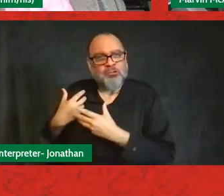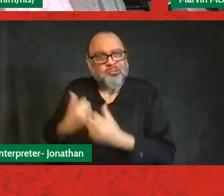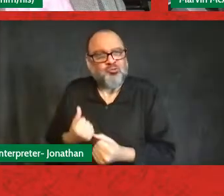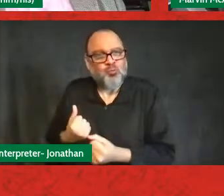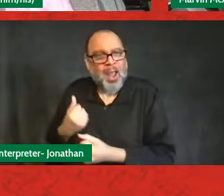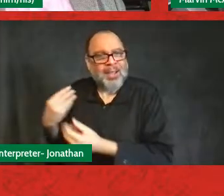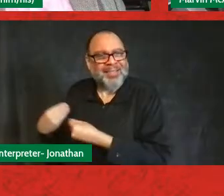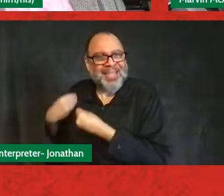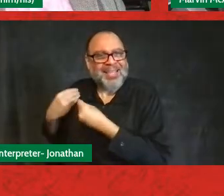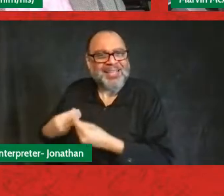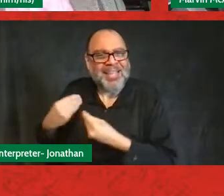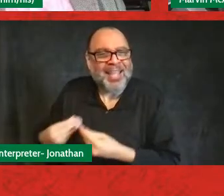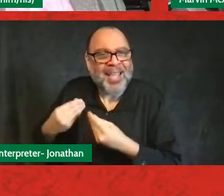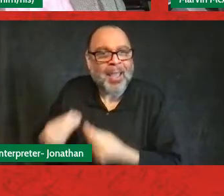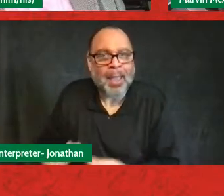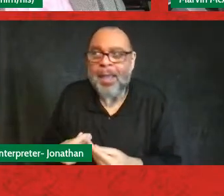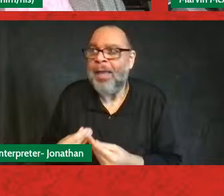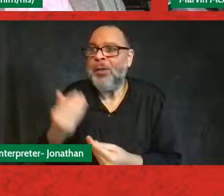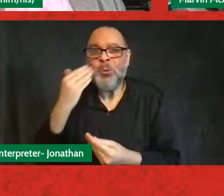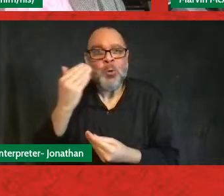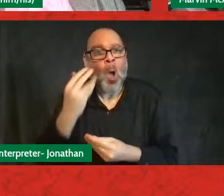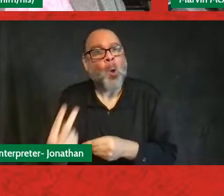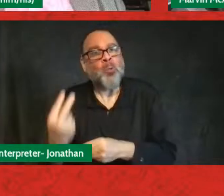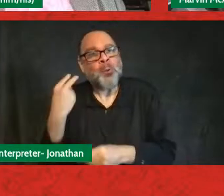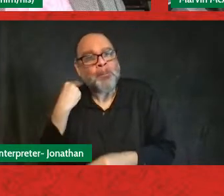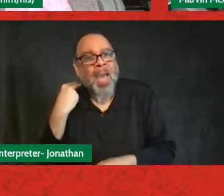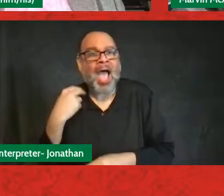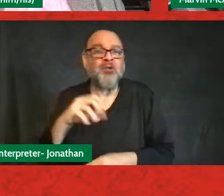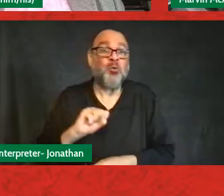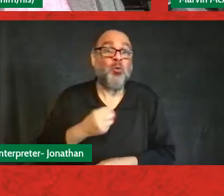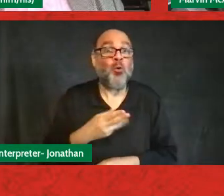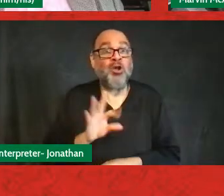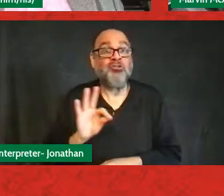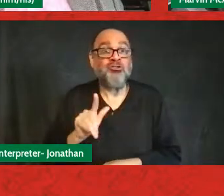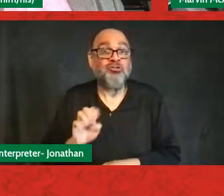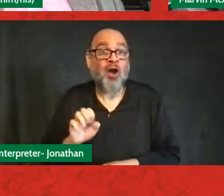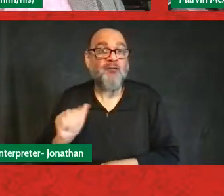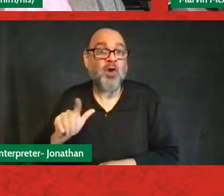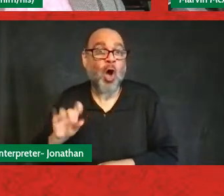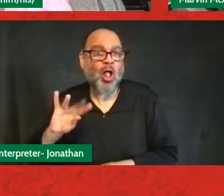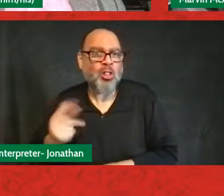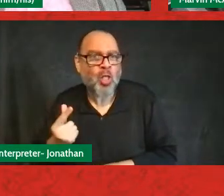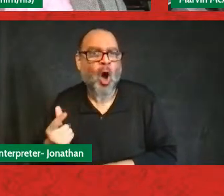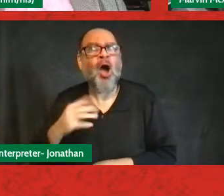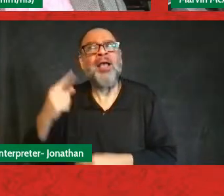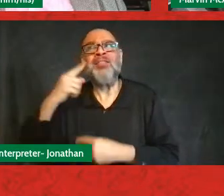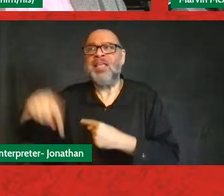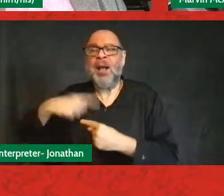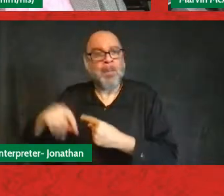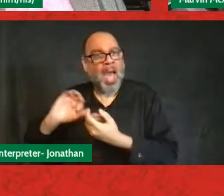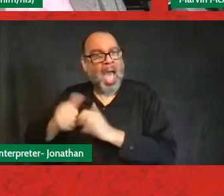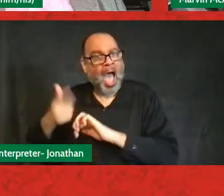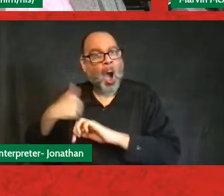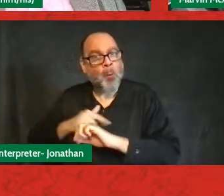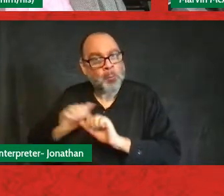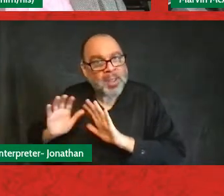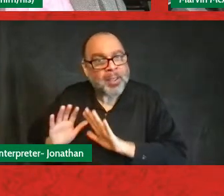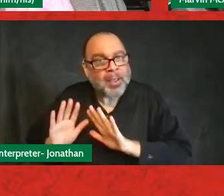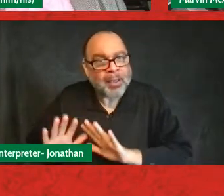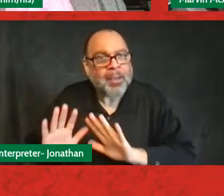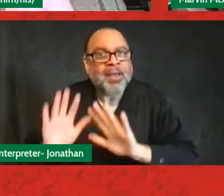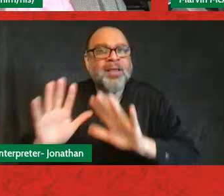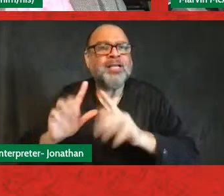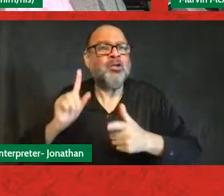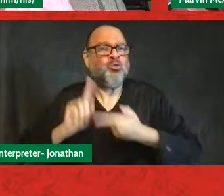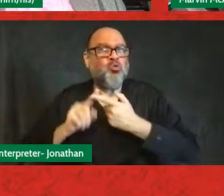the shuffle-alongs and those, you know, persons that were a part of that to move forward to who we are, the past, the present, mm-hmm. going into our